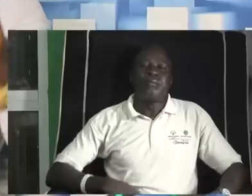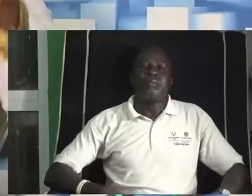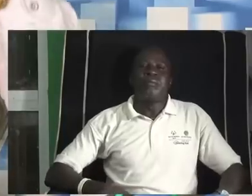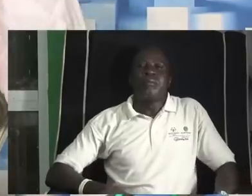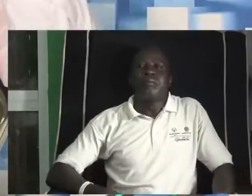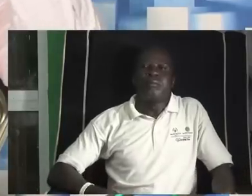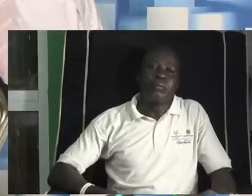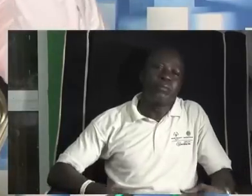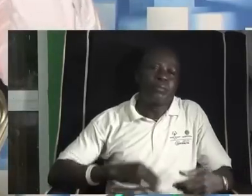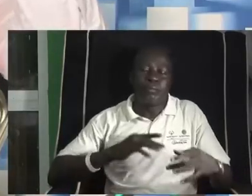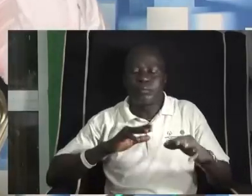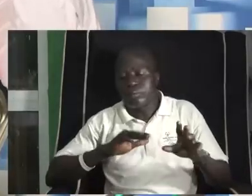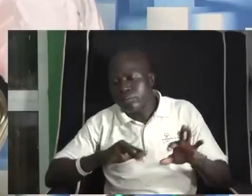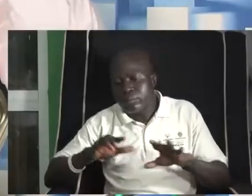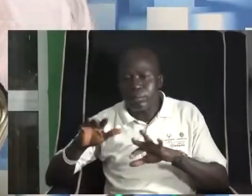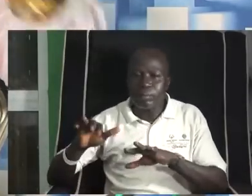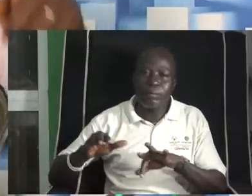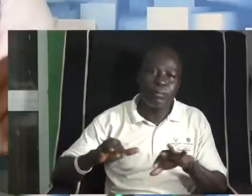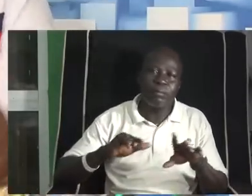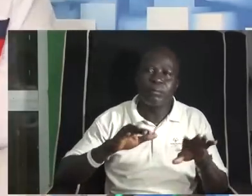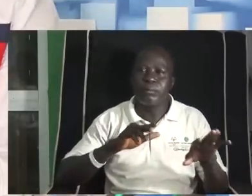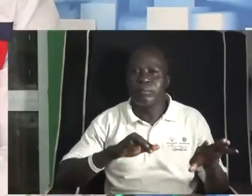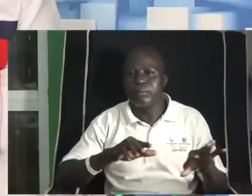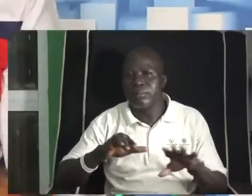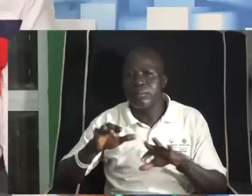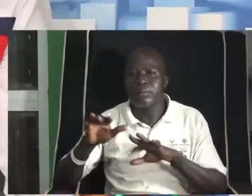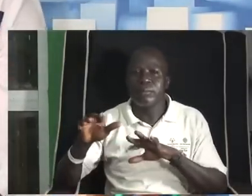sorrow ile bukune